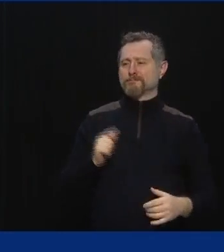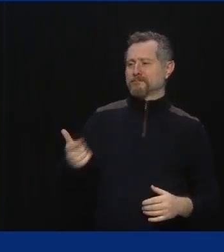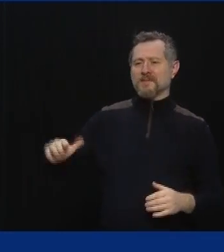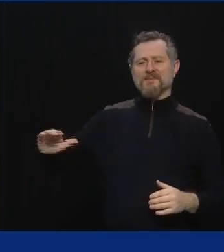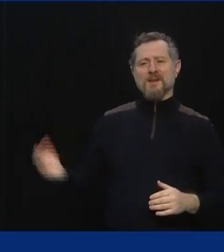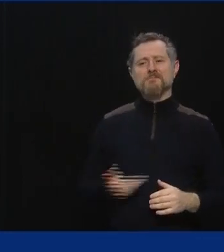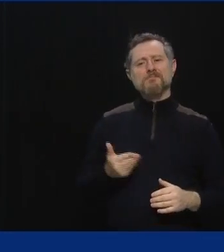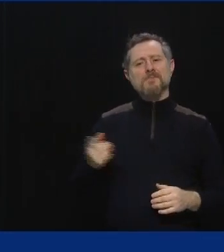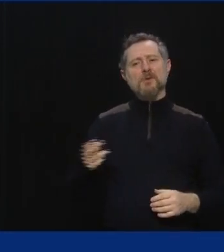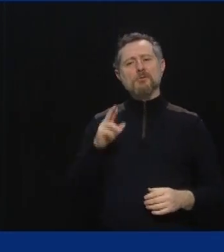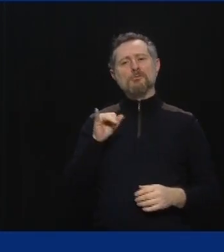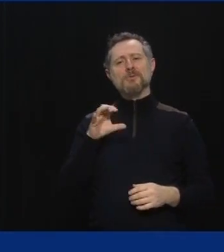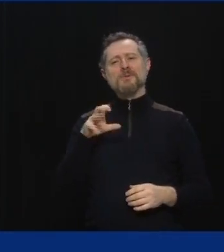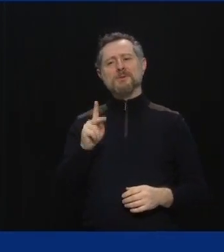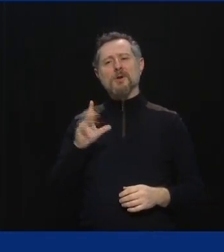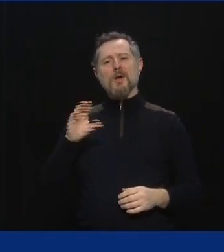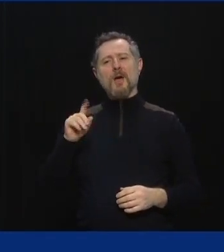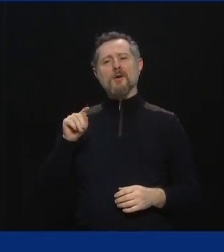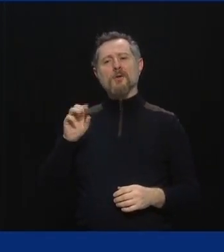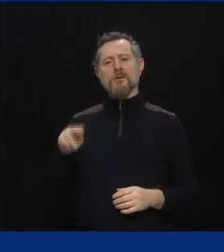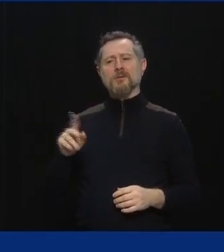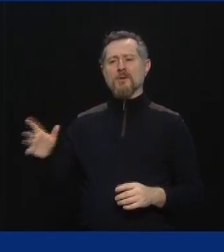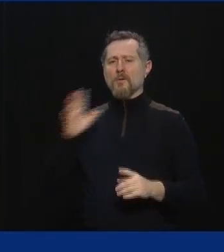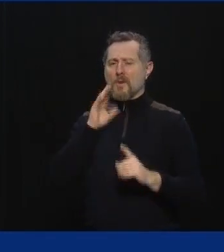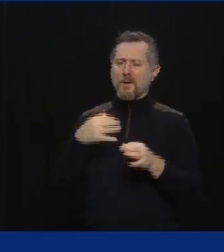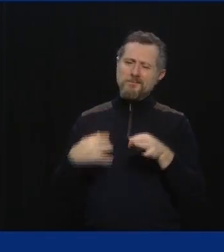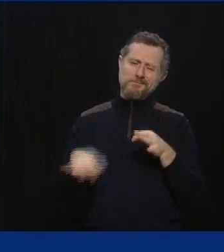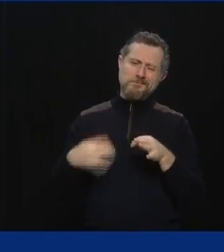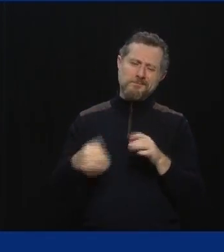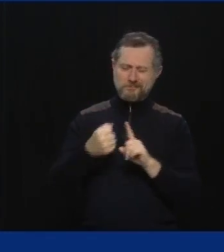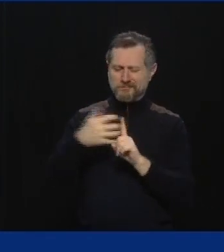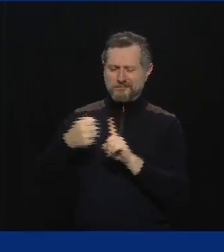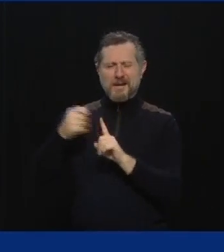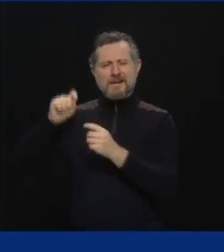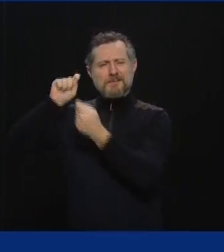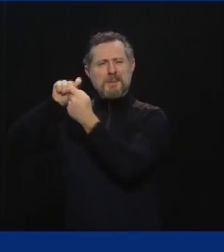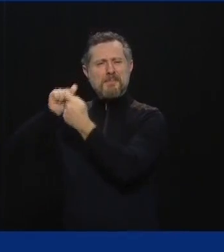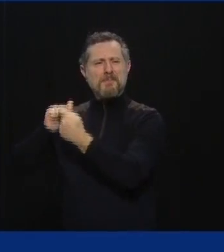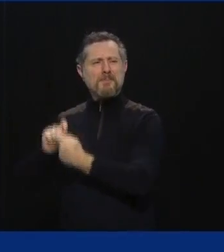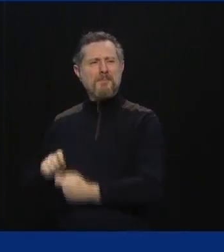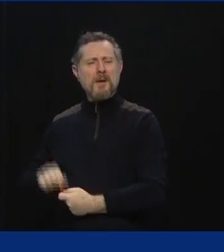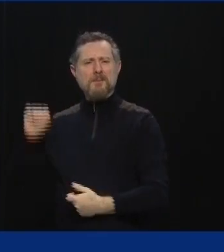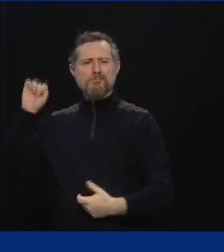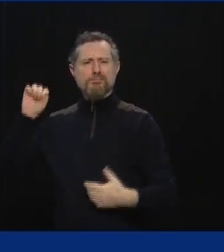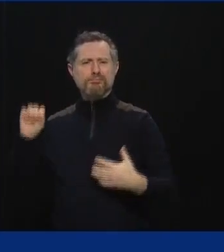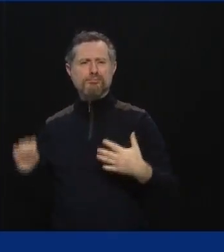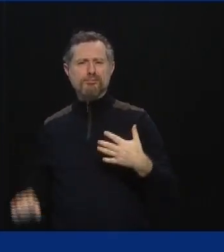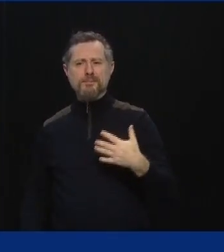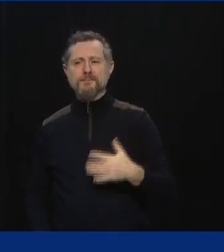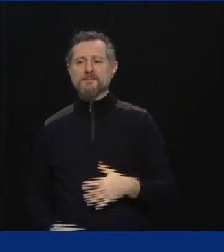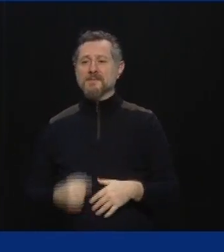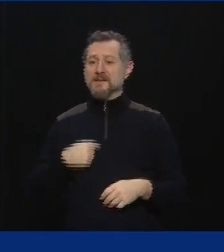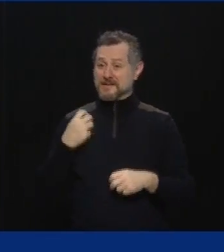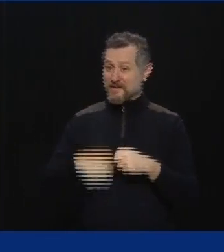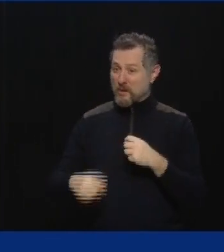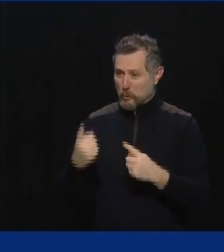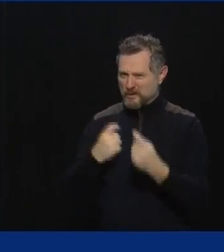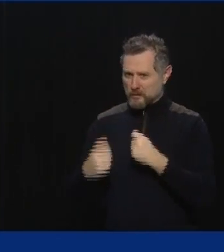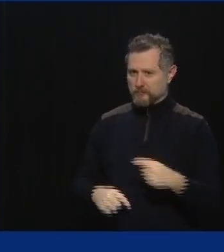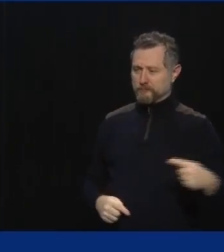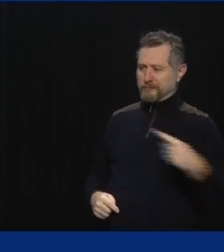Cotton, who will go into far more details than I did, and if you got really tough questions, I recommend you save them for Rick.